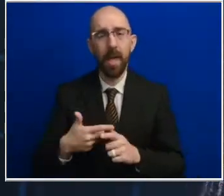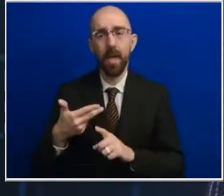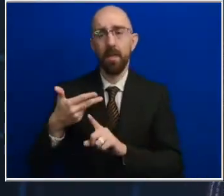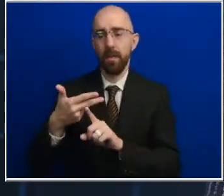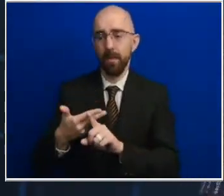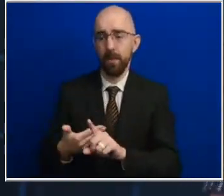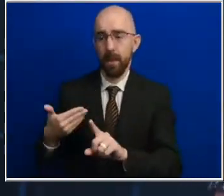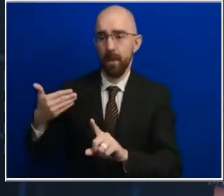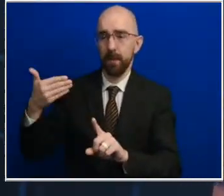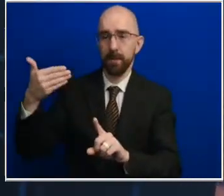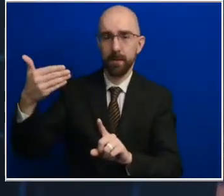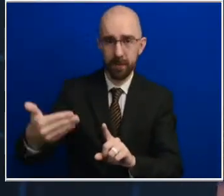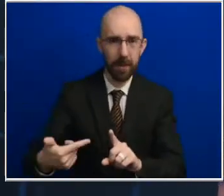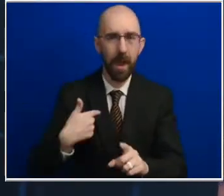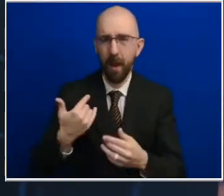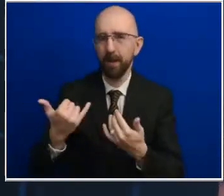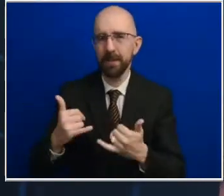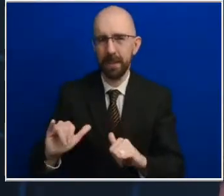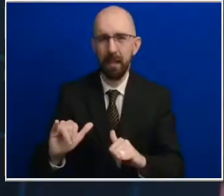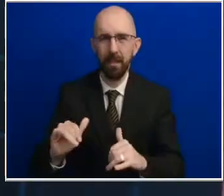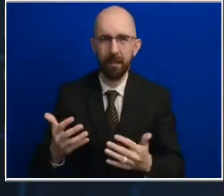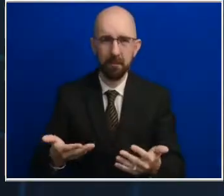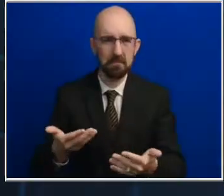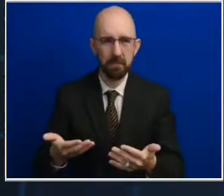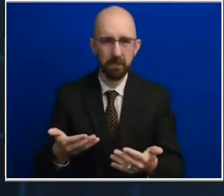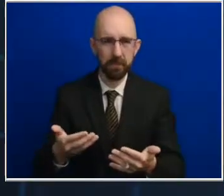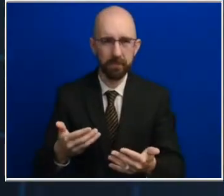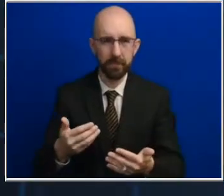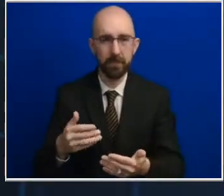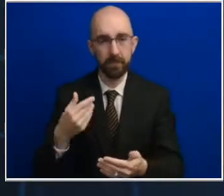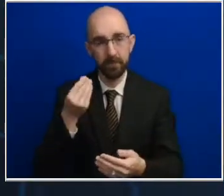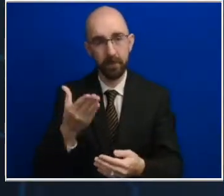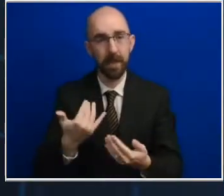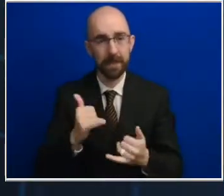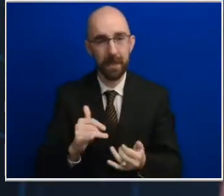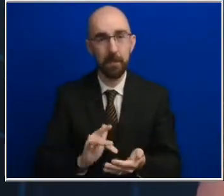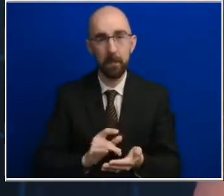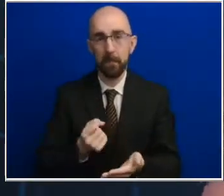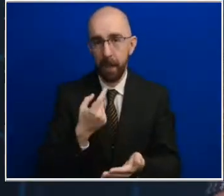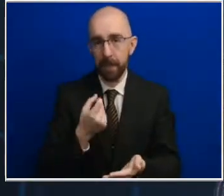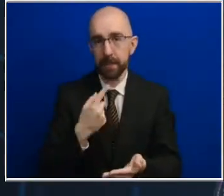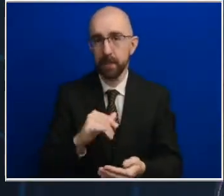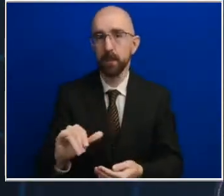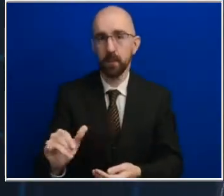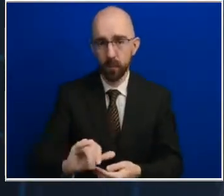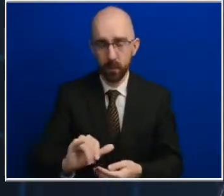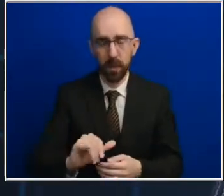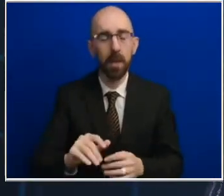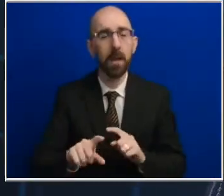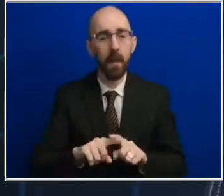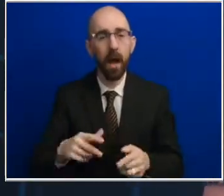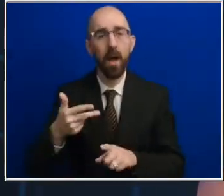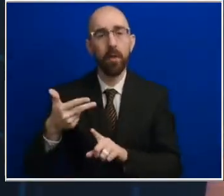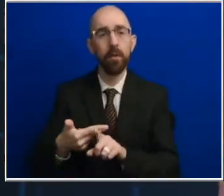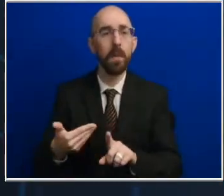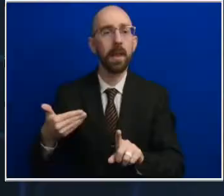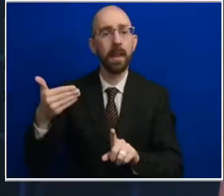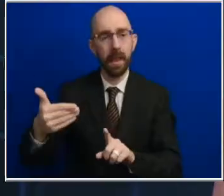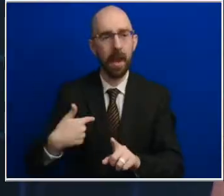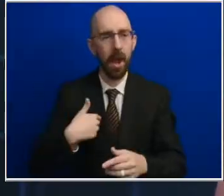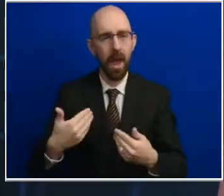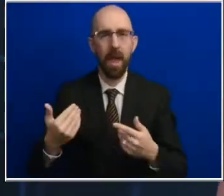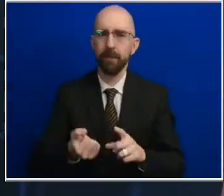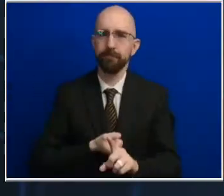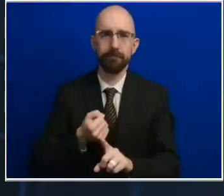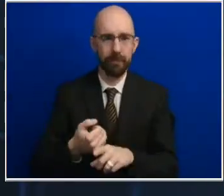down the road, and I was still, a thing to note was I was still taking my medicine too. Yeah. But 3 months down the road, I ended up having one, and it